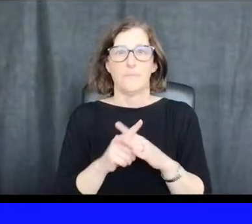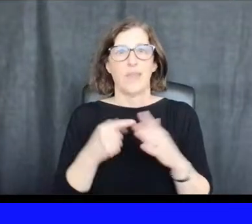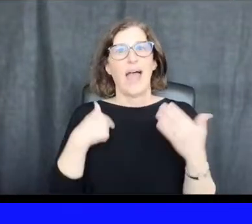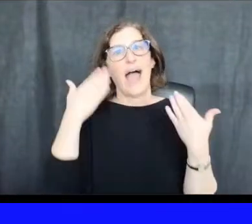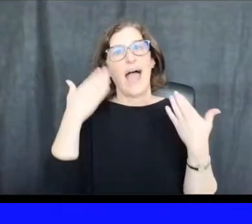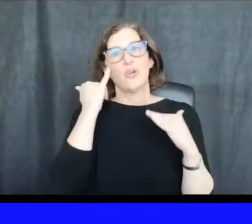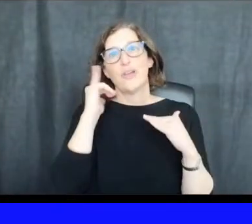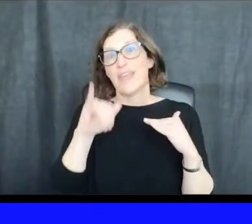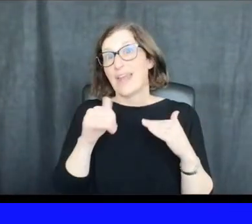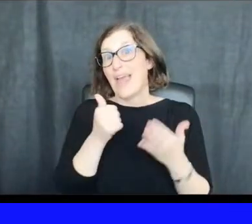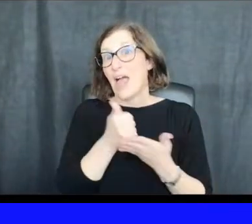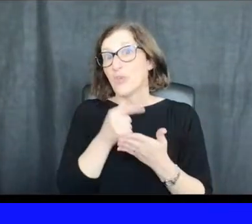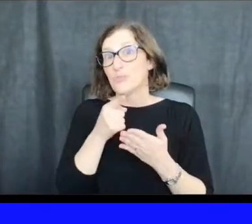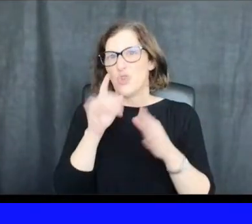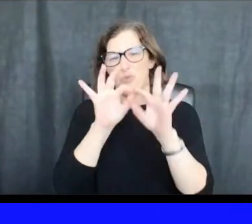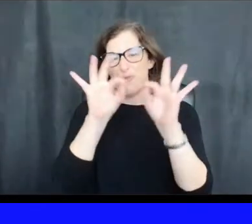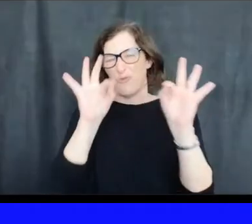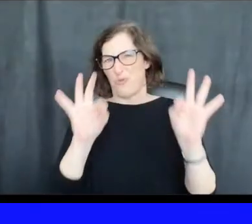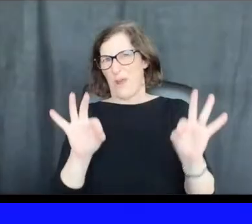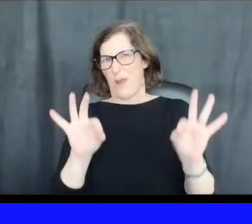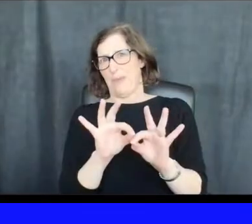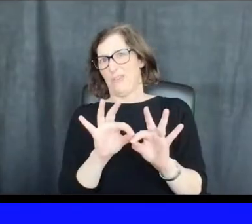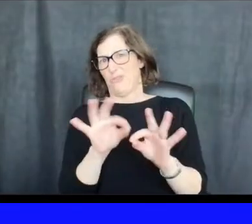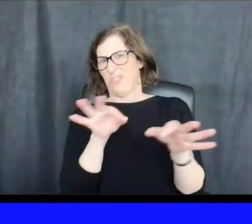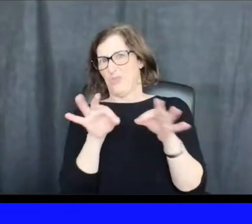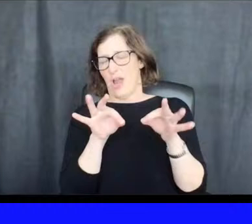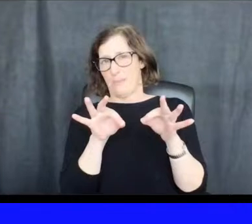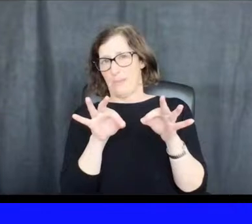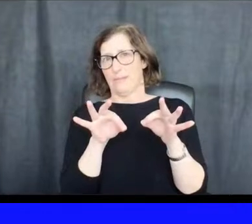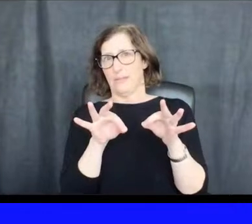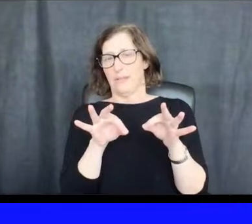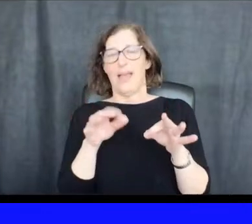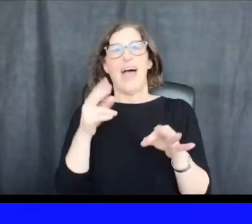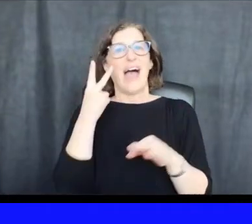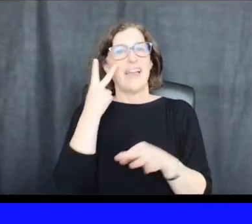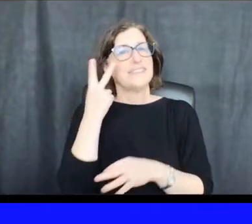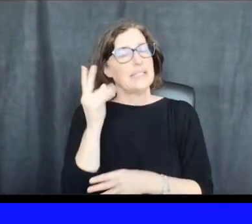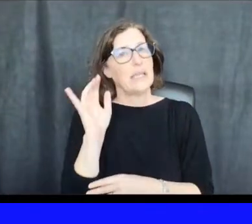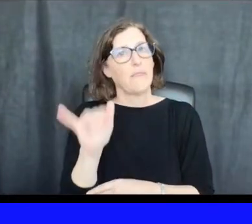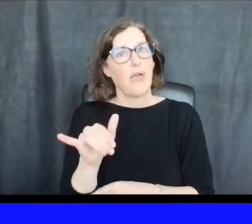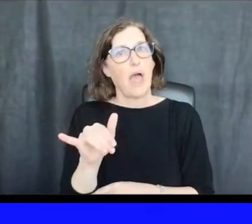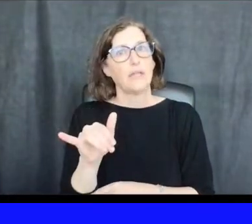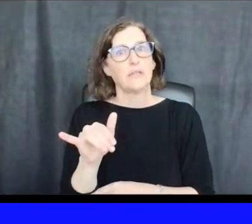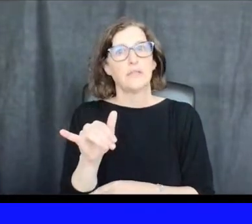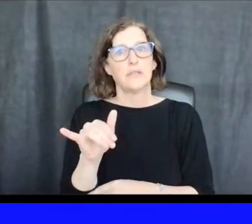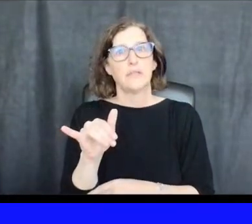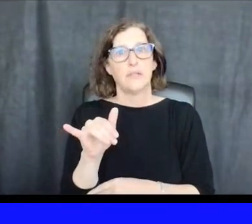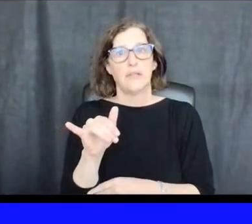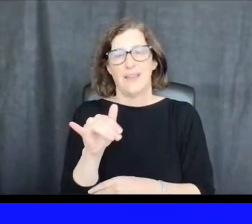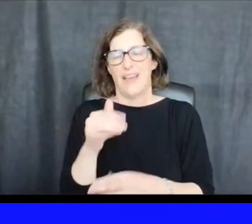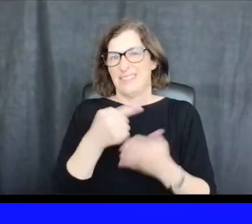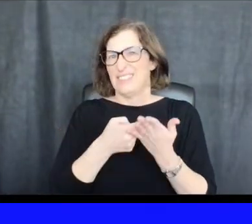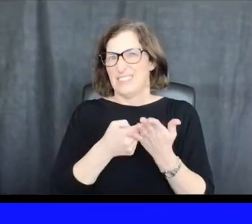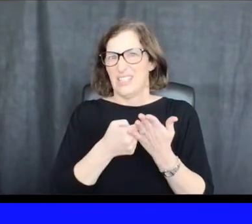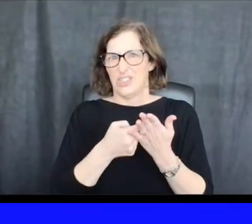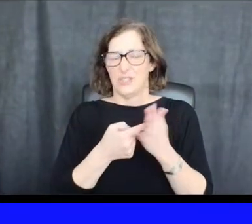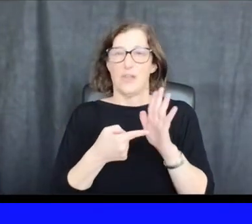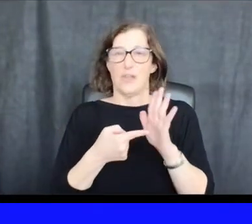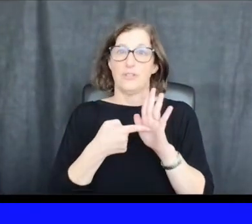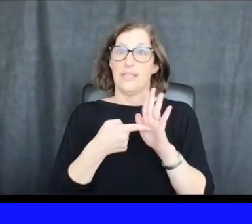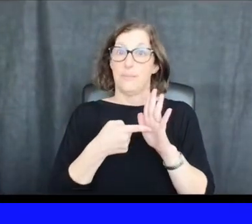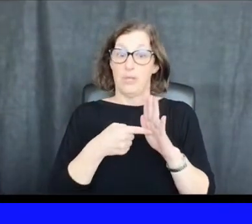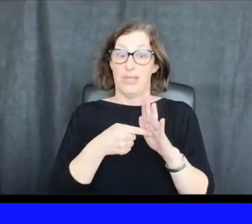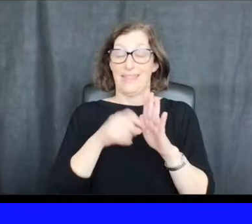financial performance is calculated. Regardless, 2020 did a lot of harm to older patients. We